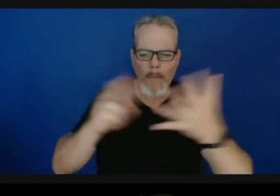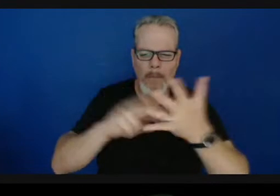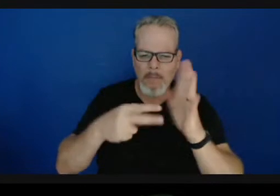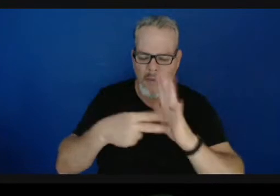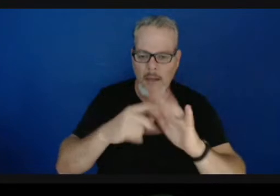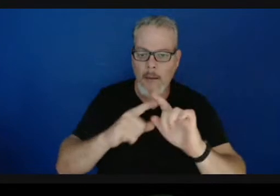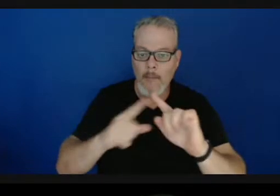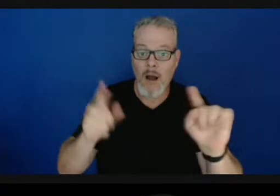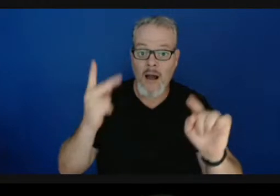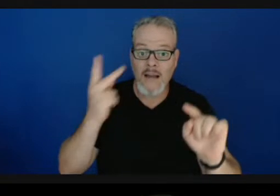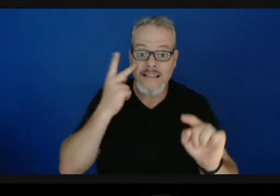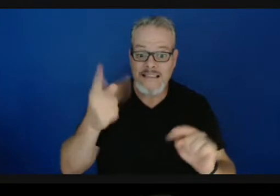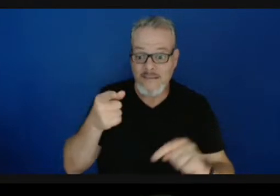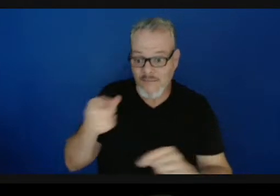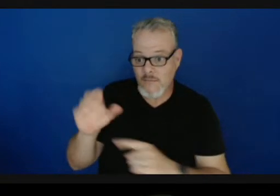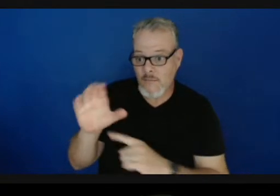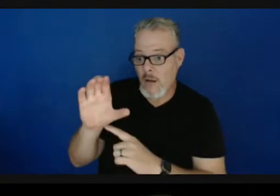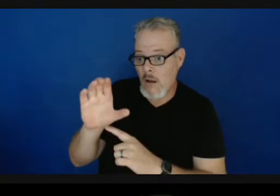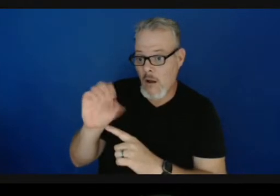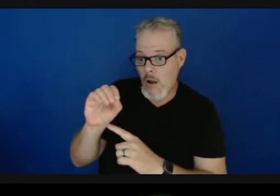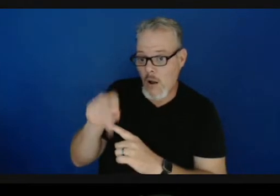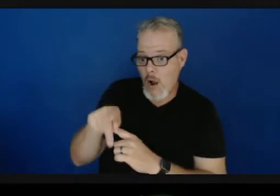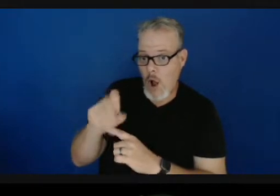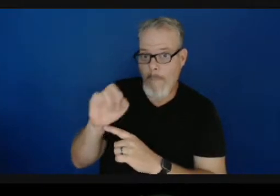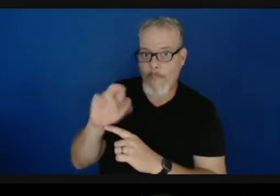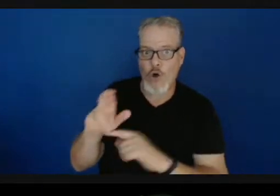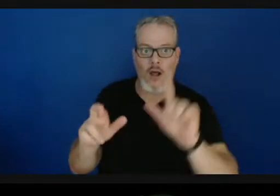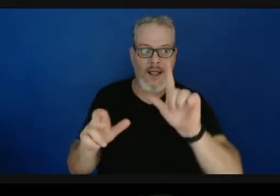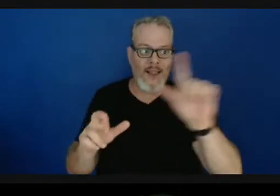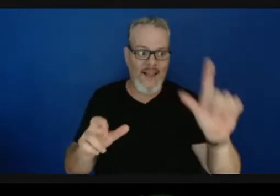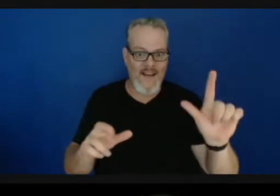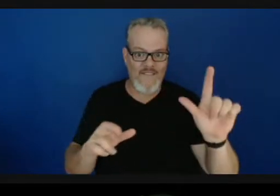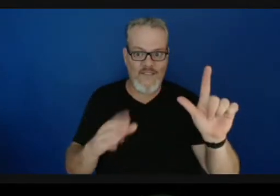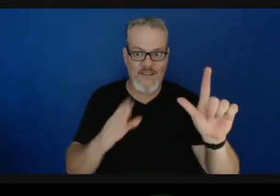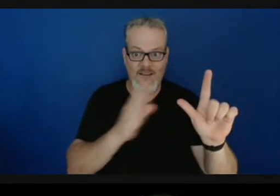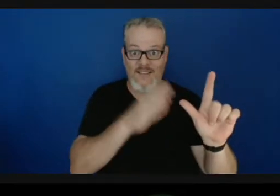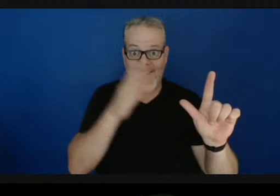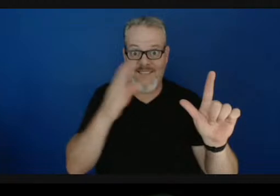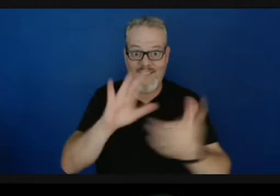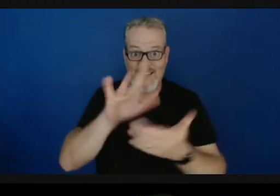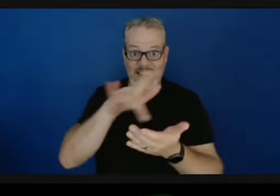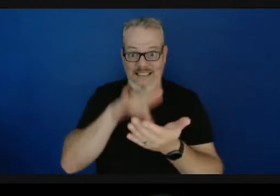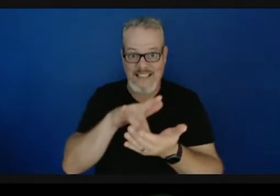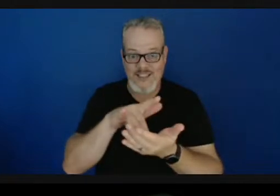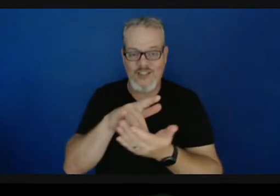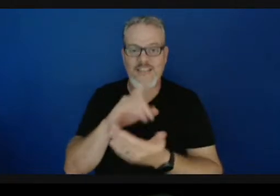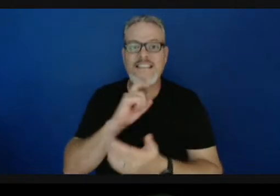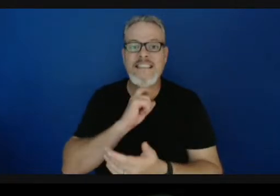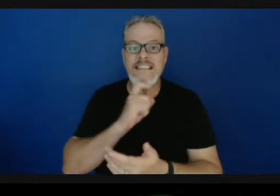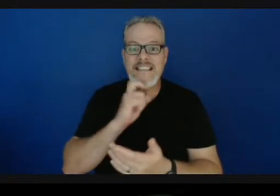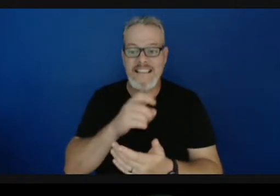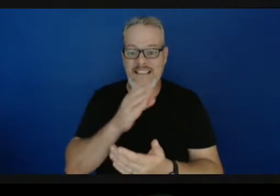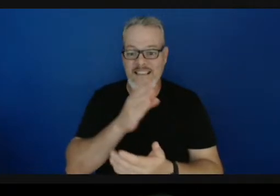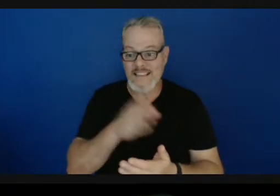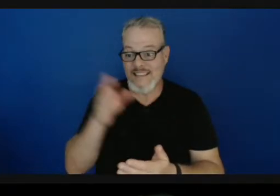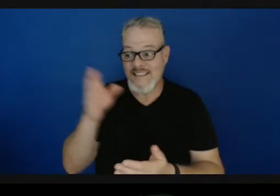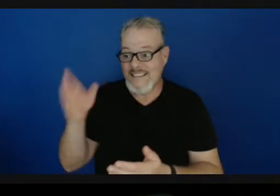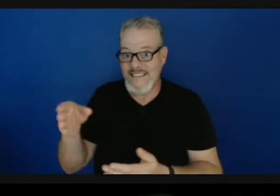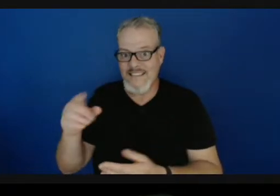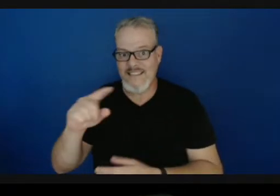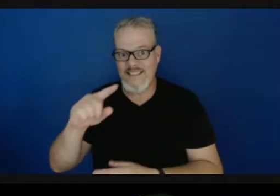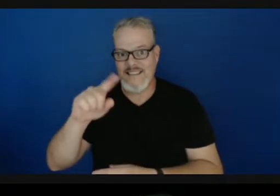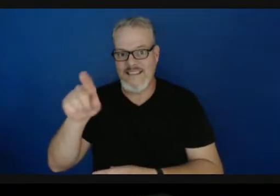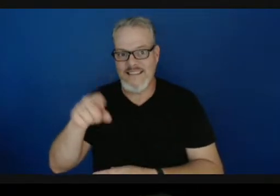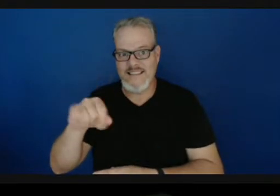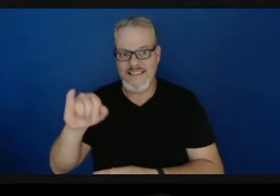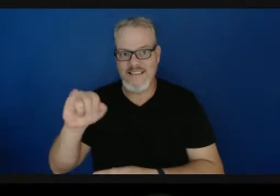left is copper on the left, mild steel in the center, and zinc on the right. So they're testing different kinds of